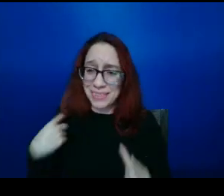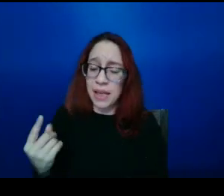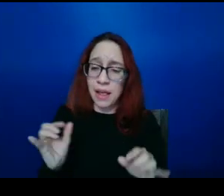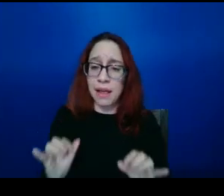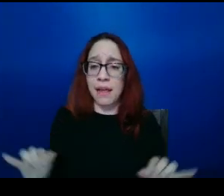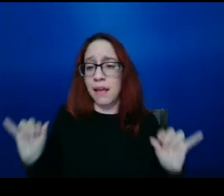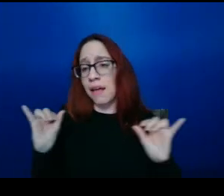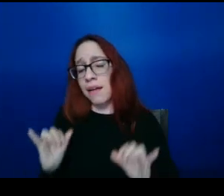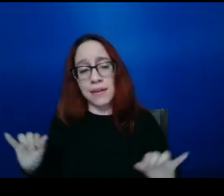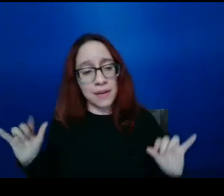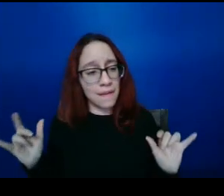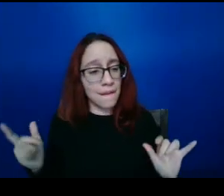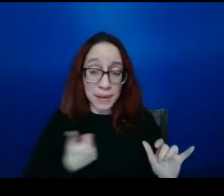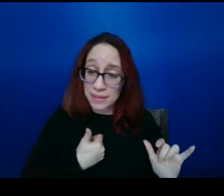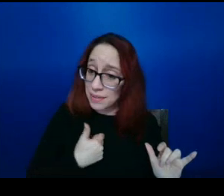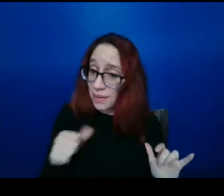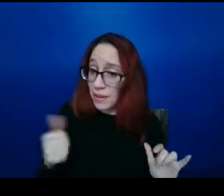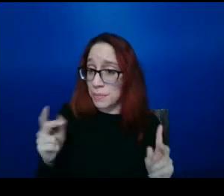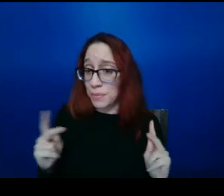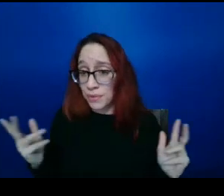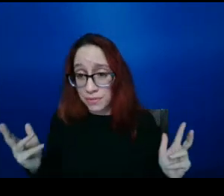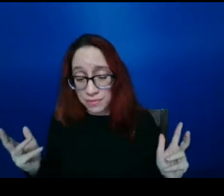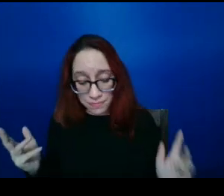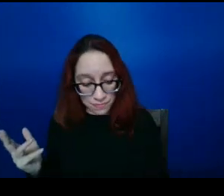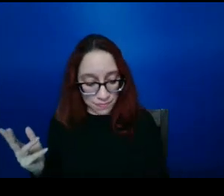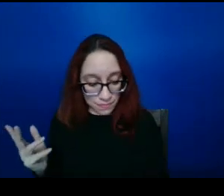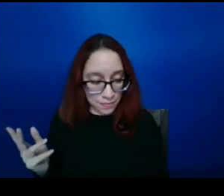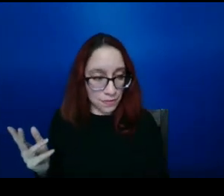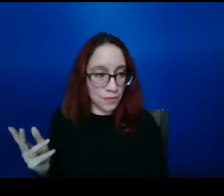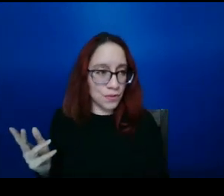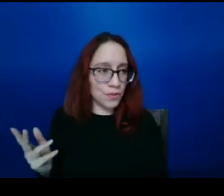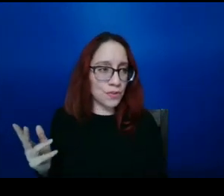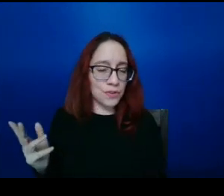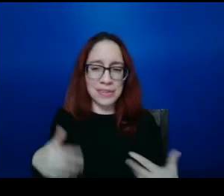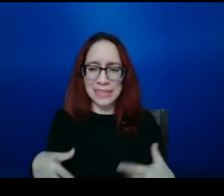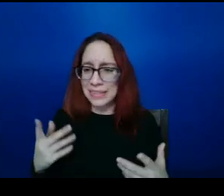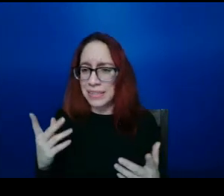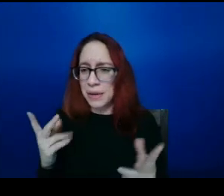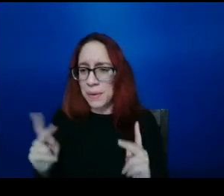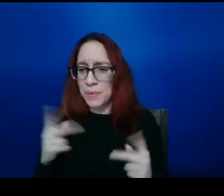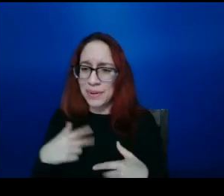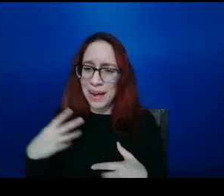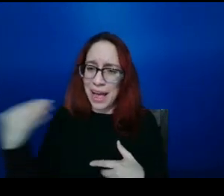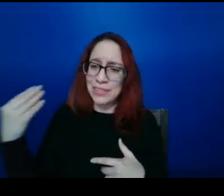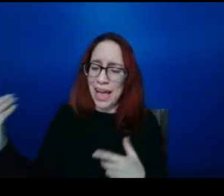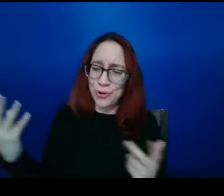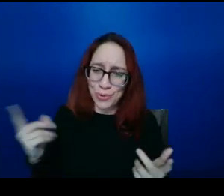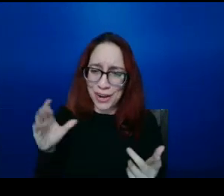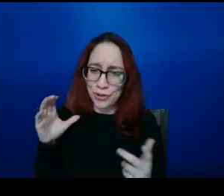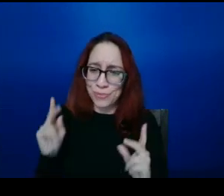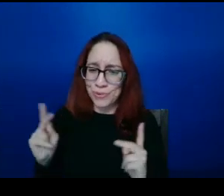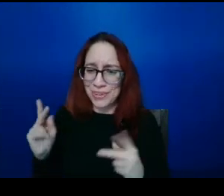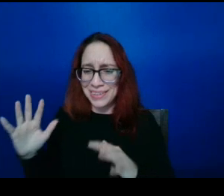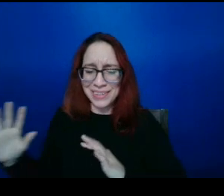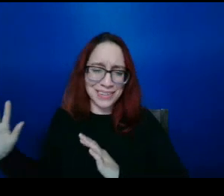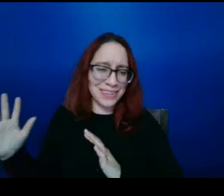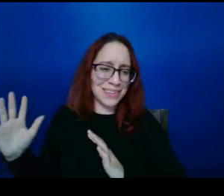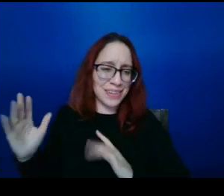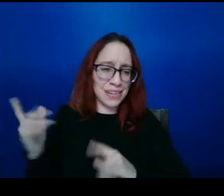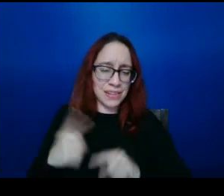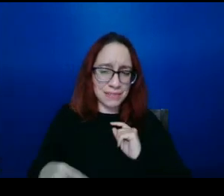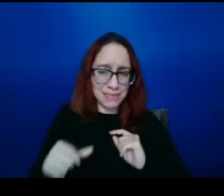here, myself and dozens of others, hundreds sometimes, people outside by the hundreds, and we have yet to be